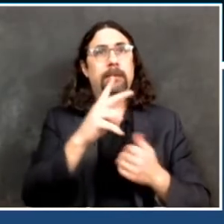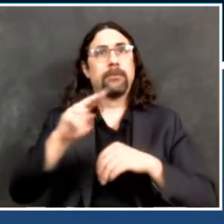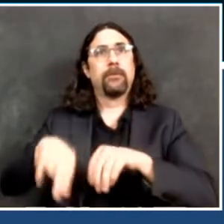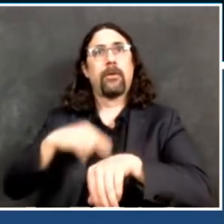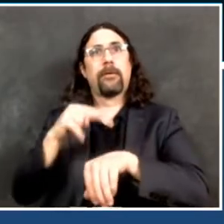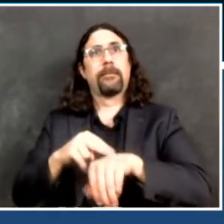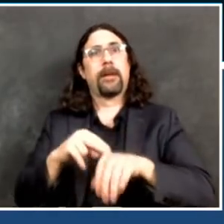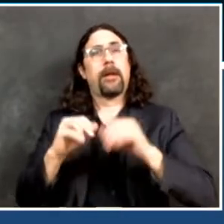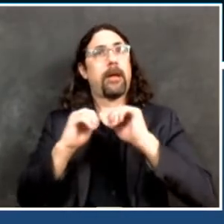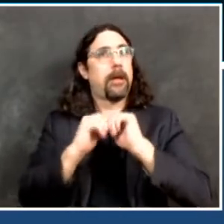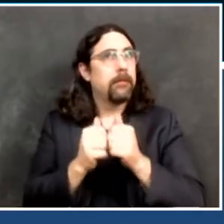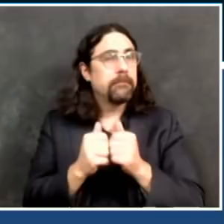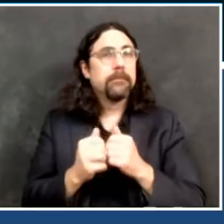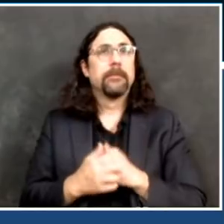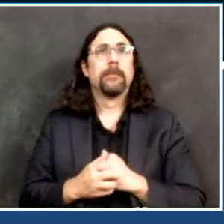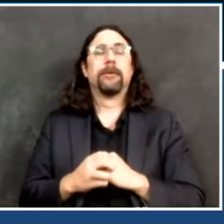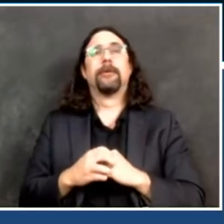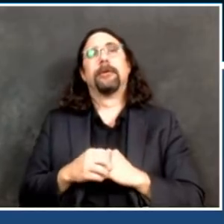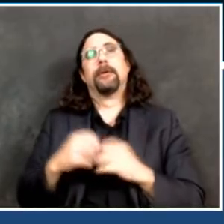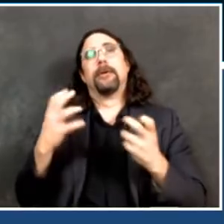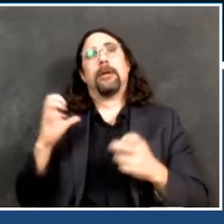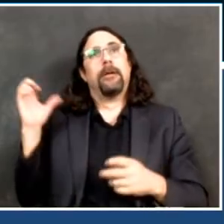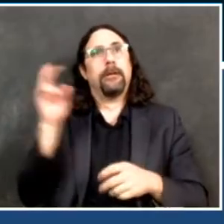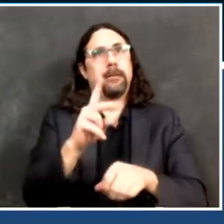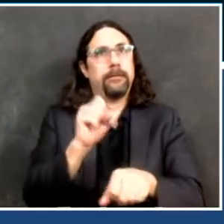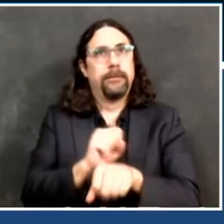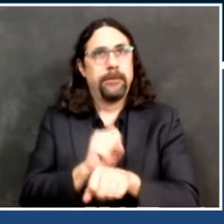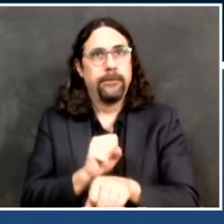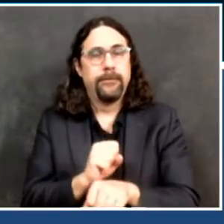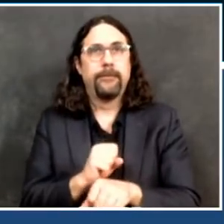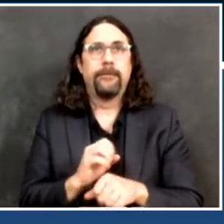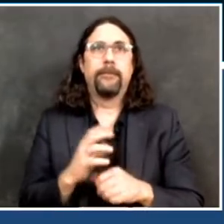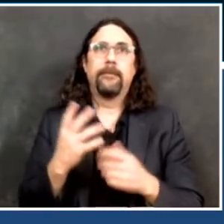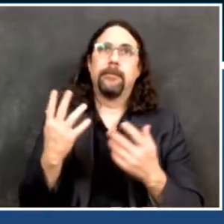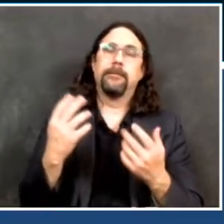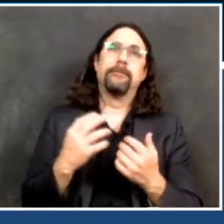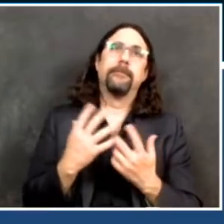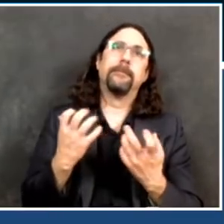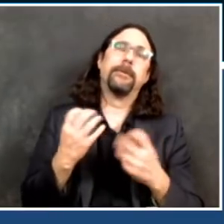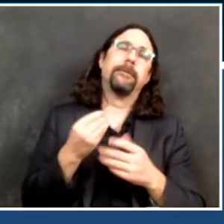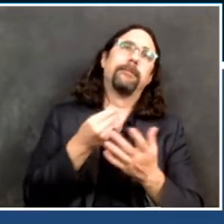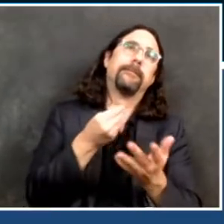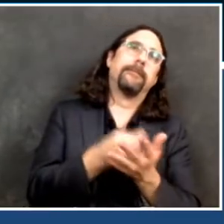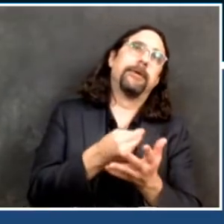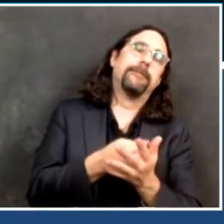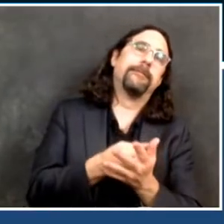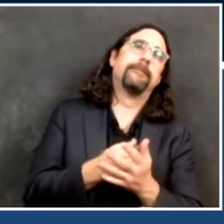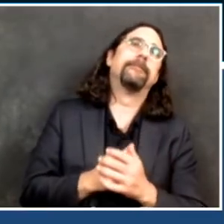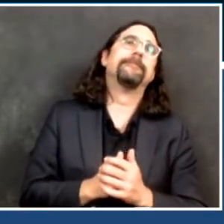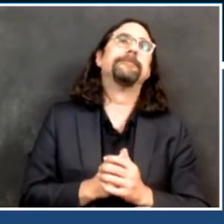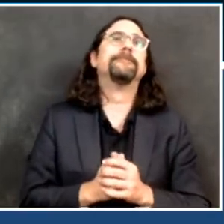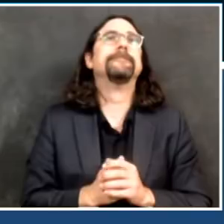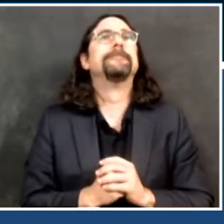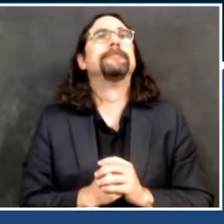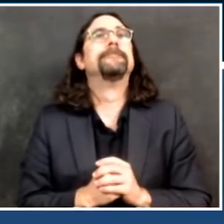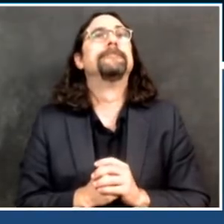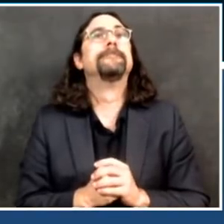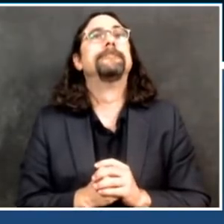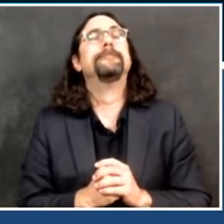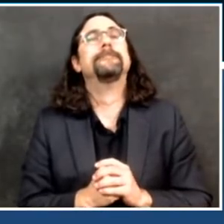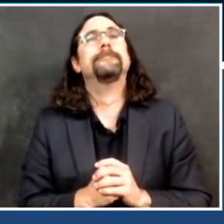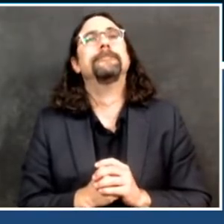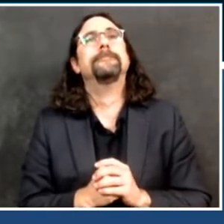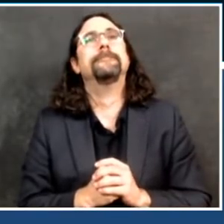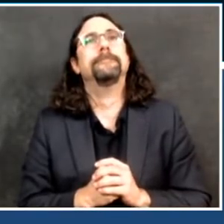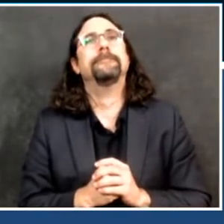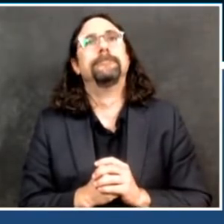they can afford food again, we have to get this part right. We have to get the social distancing right. We have to get the shelter in place right. We have to keep doing what we're